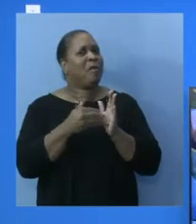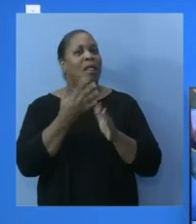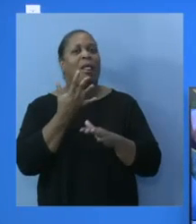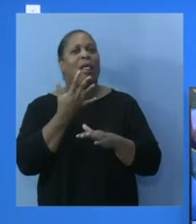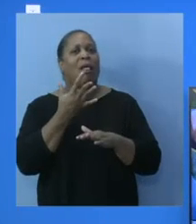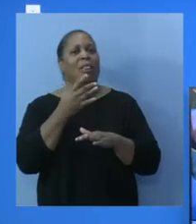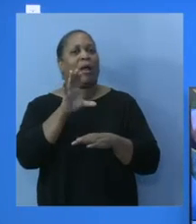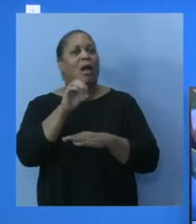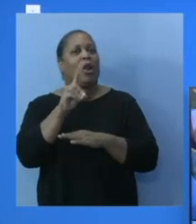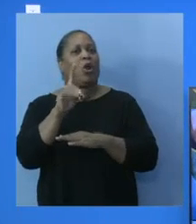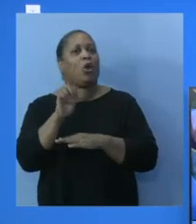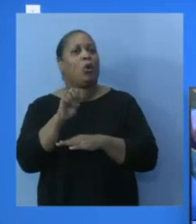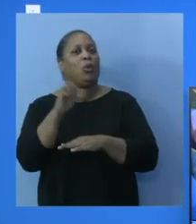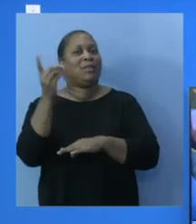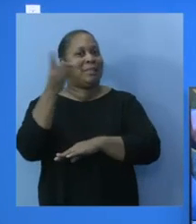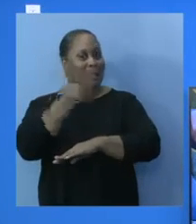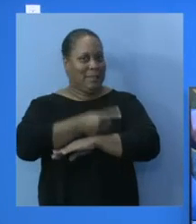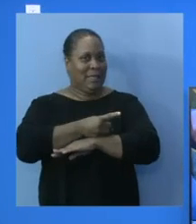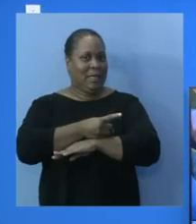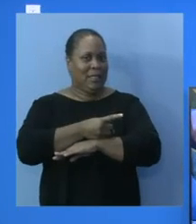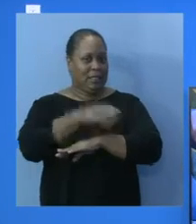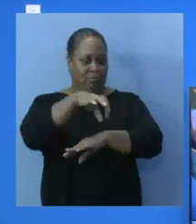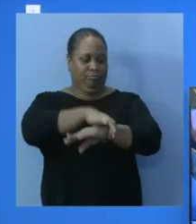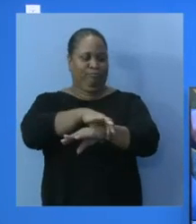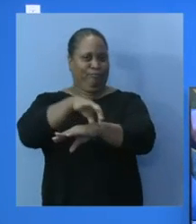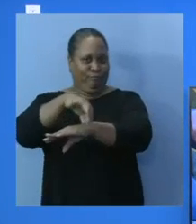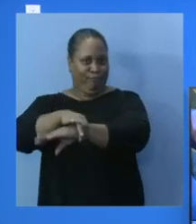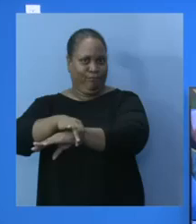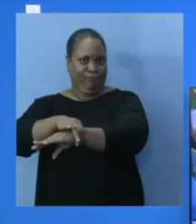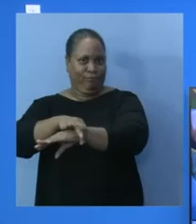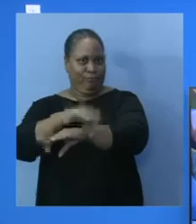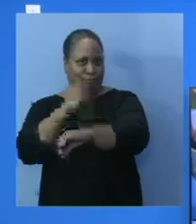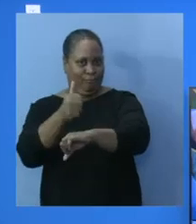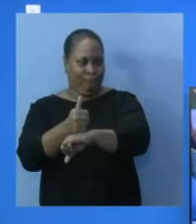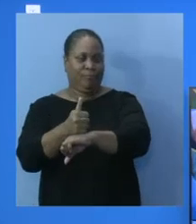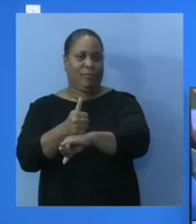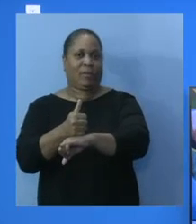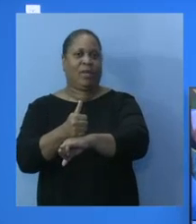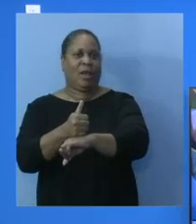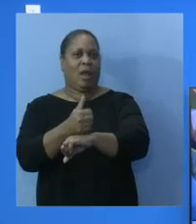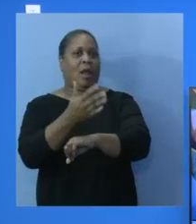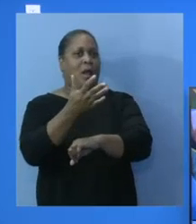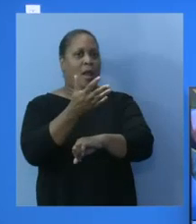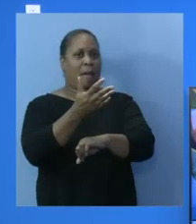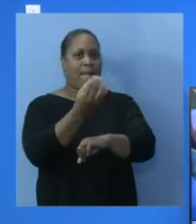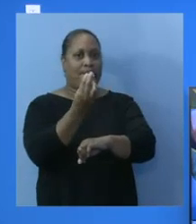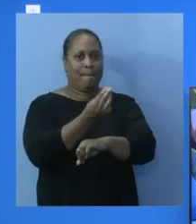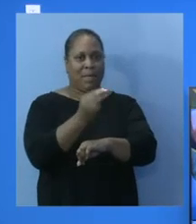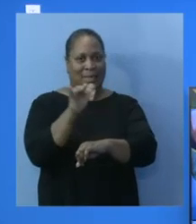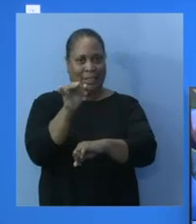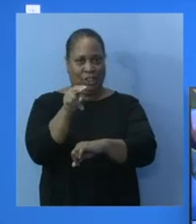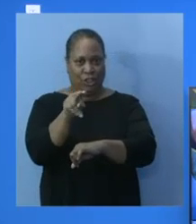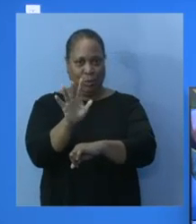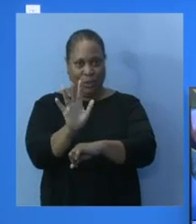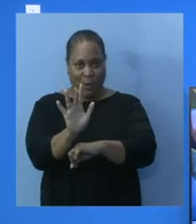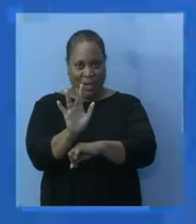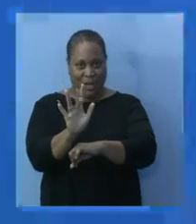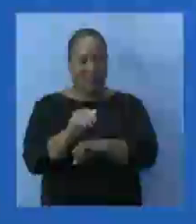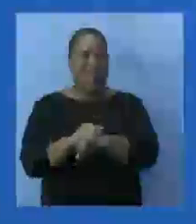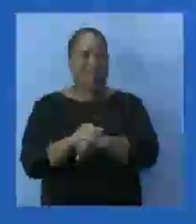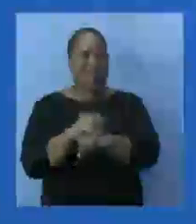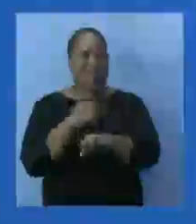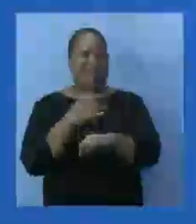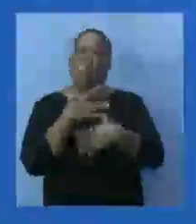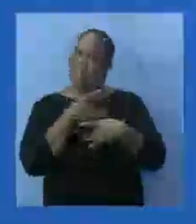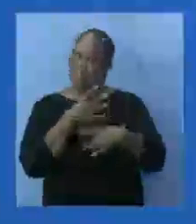codings and the days again for when the wristbands will be put in place from Monday, January 25th. It's interesting, when I was reading through that,